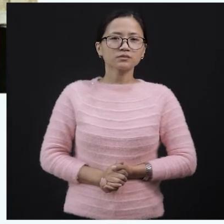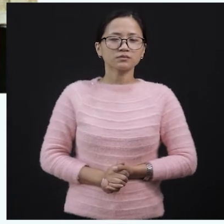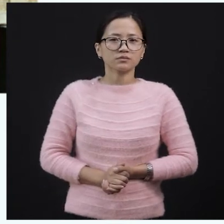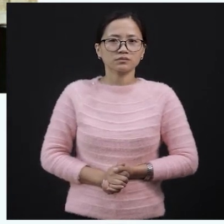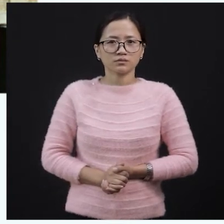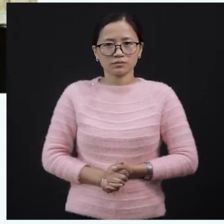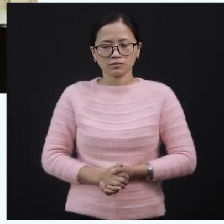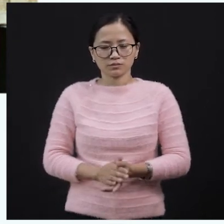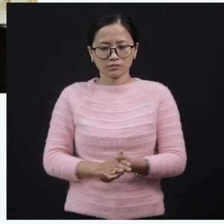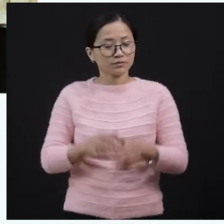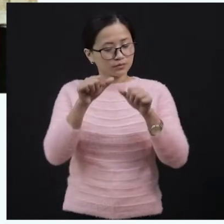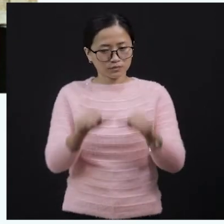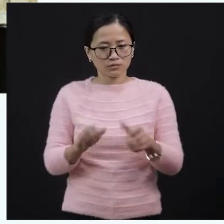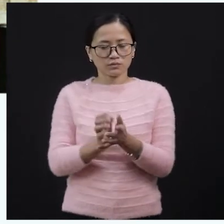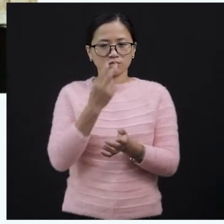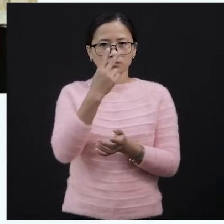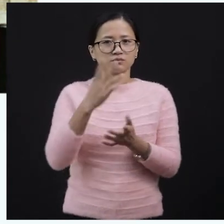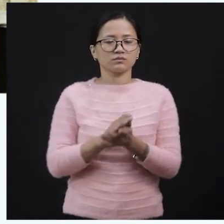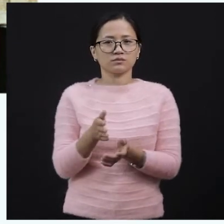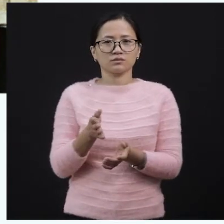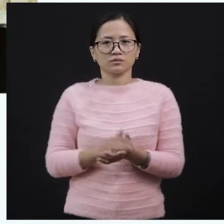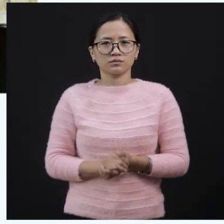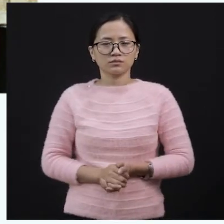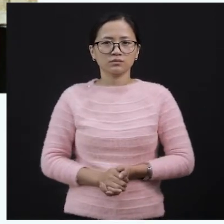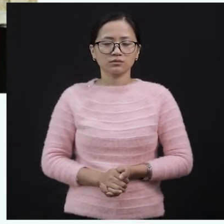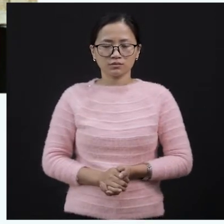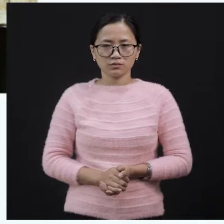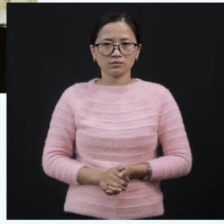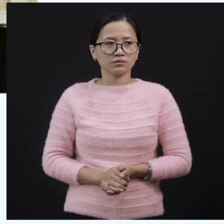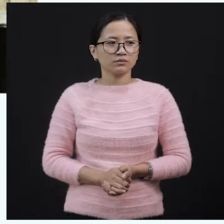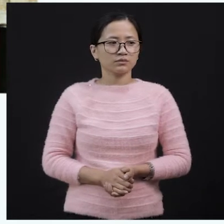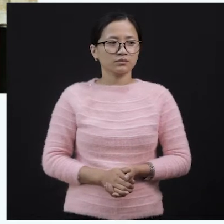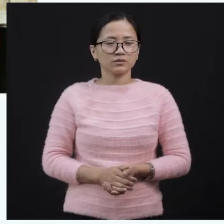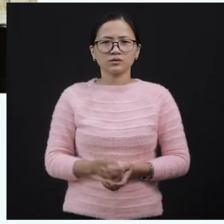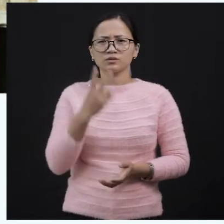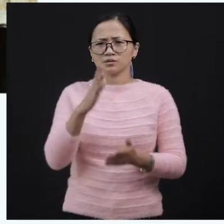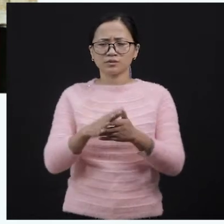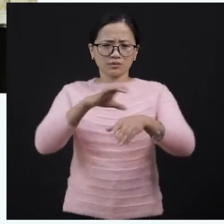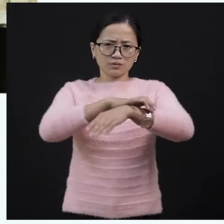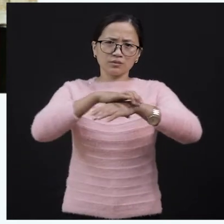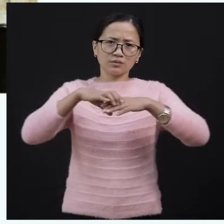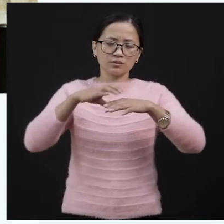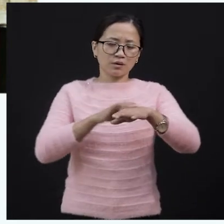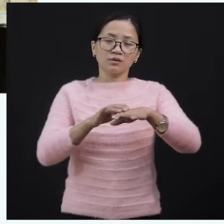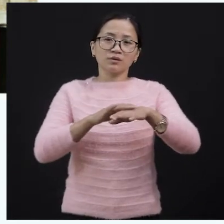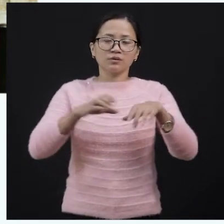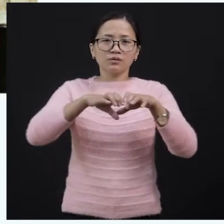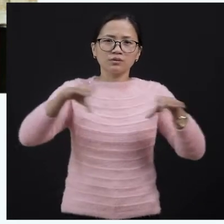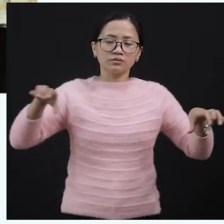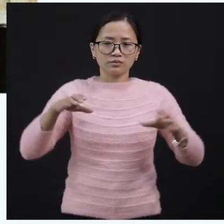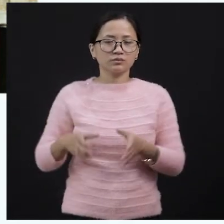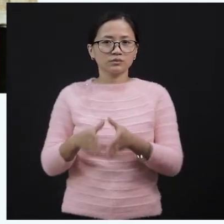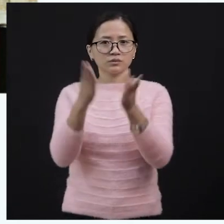But we are not able to see, right? Why? Because here we can see wooden window, wooden